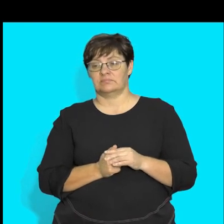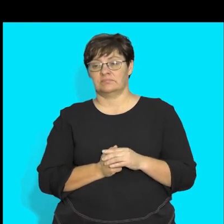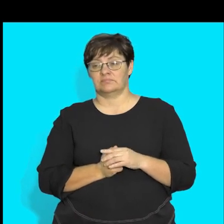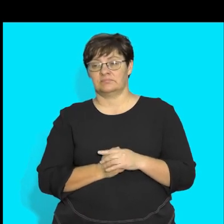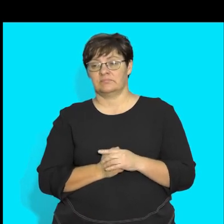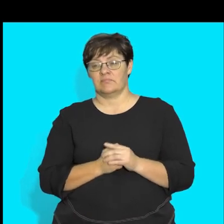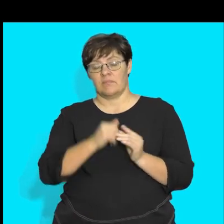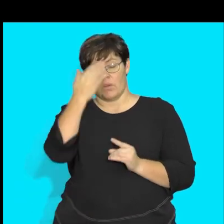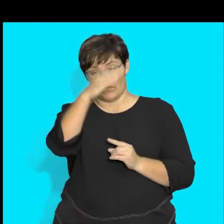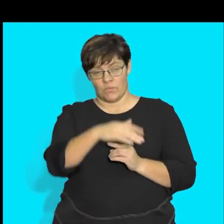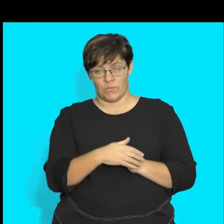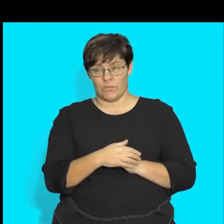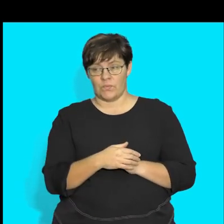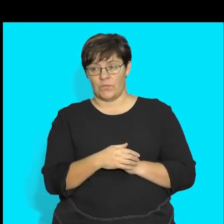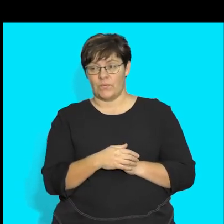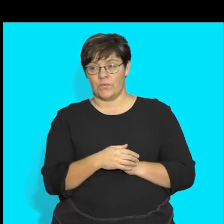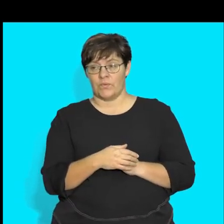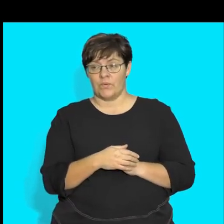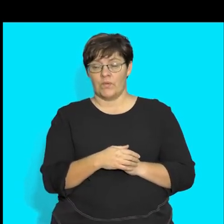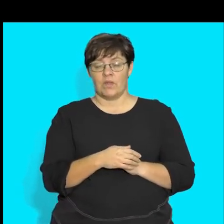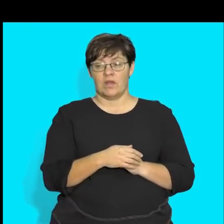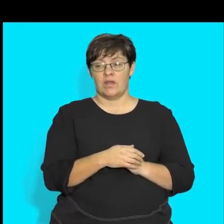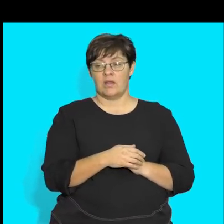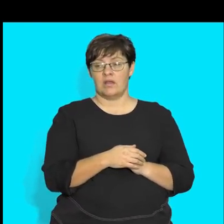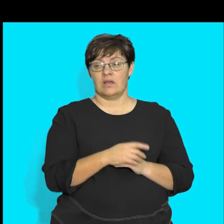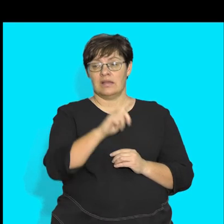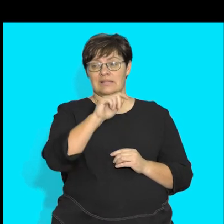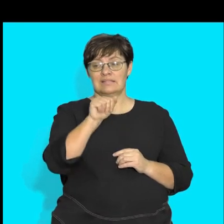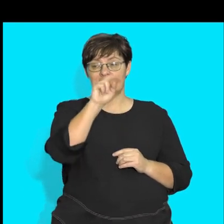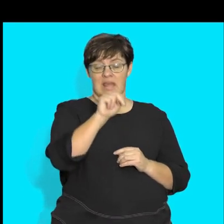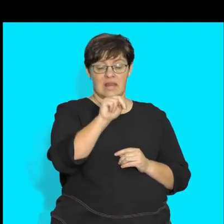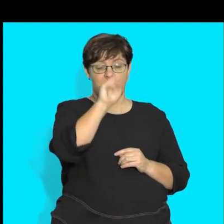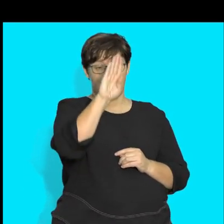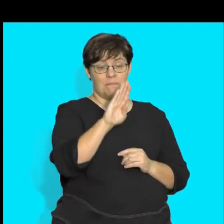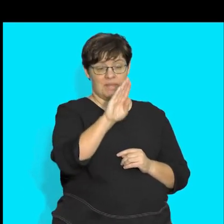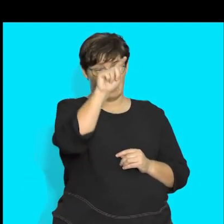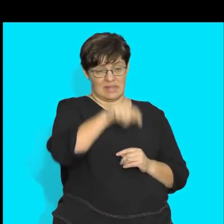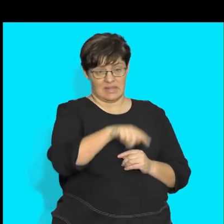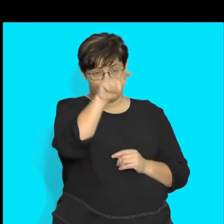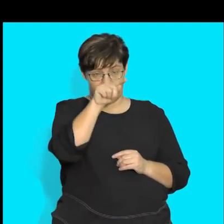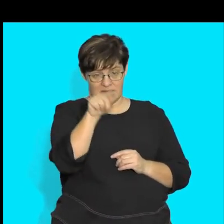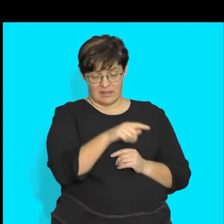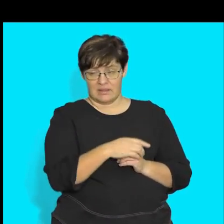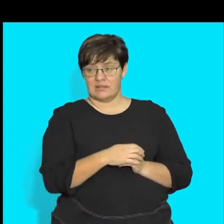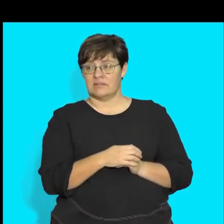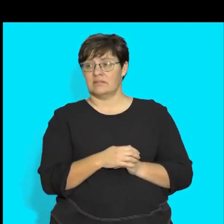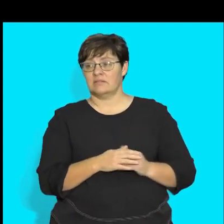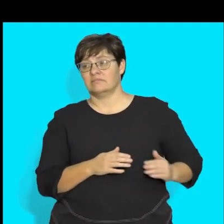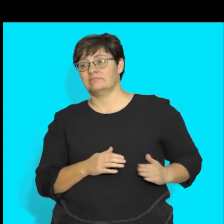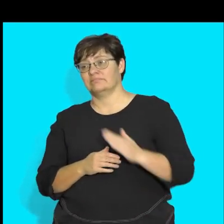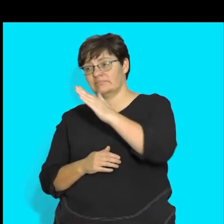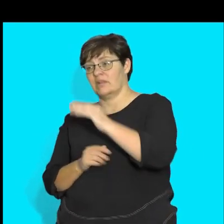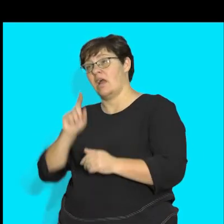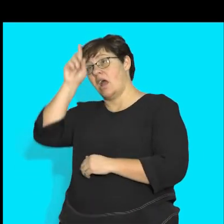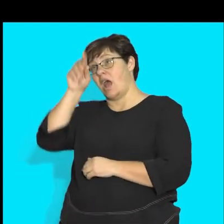inclination. I know the gradient of the line going up. Well,